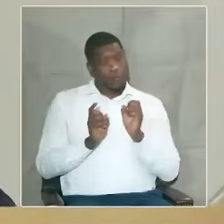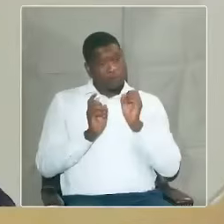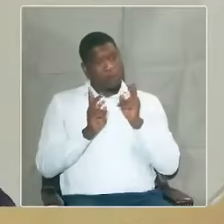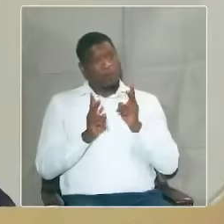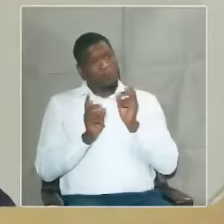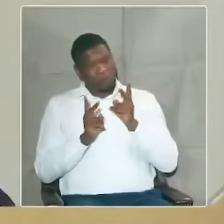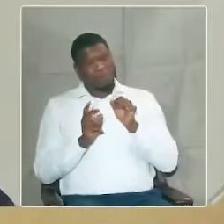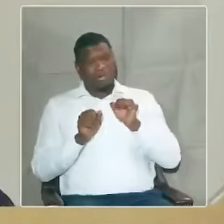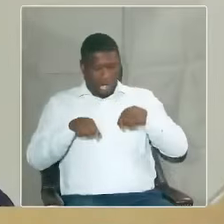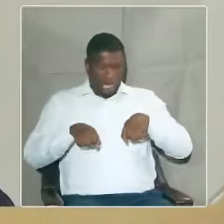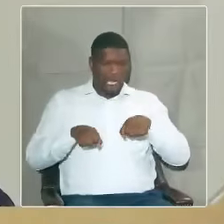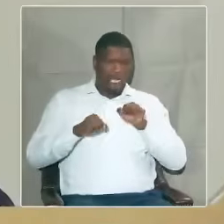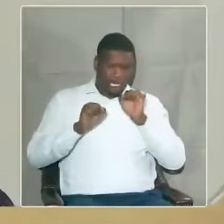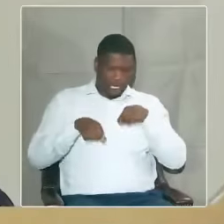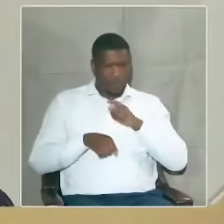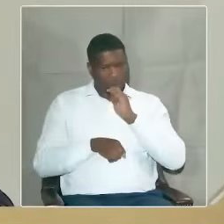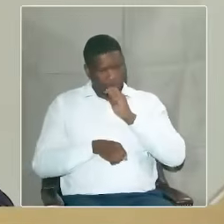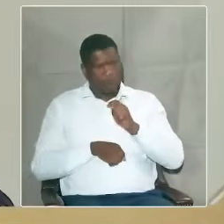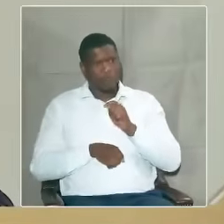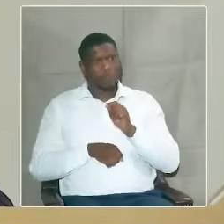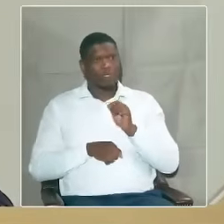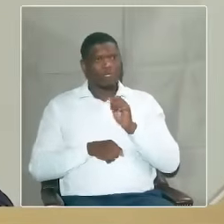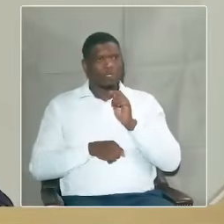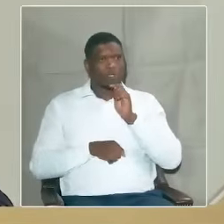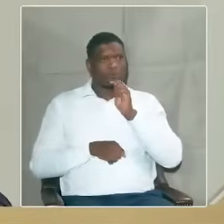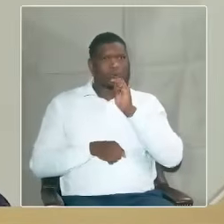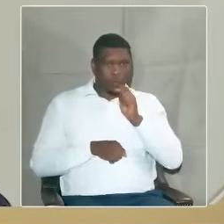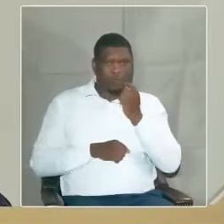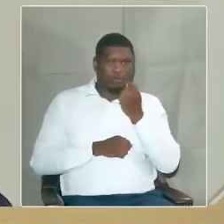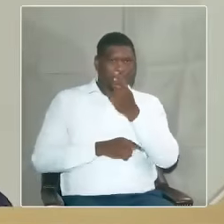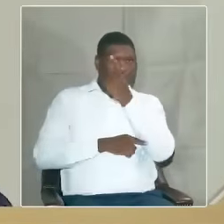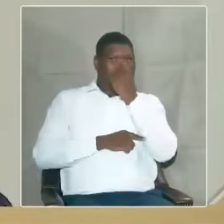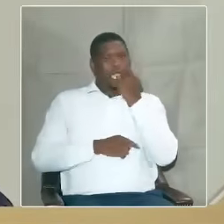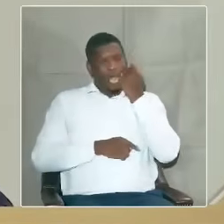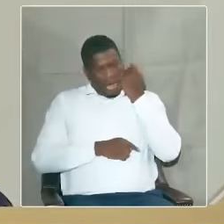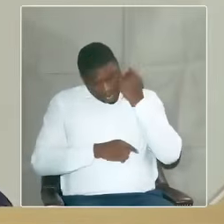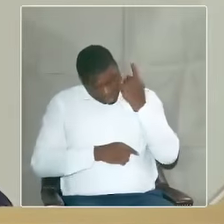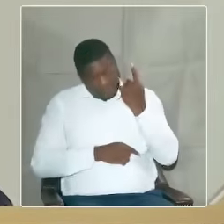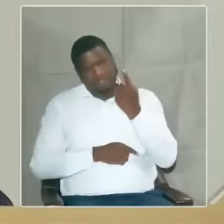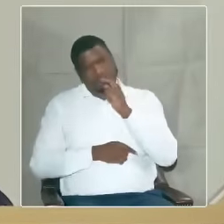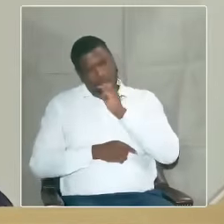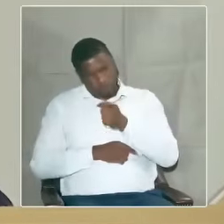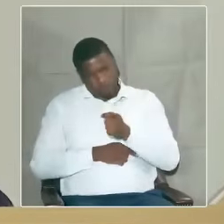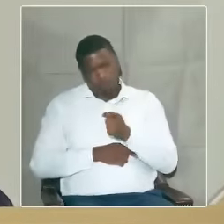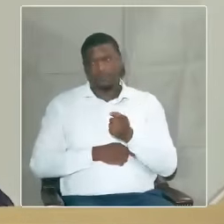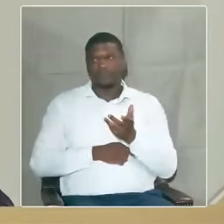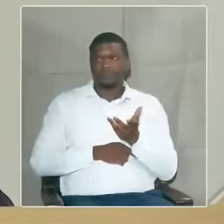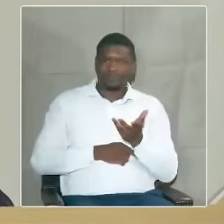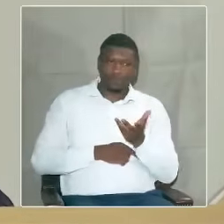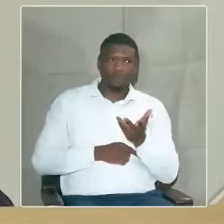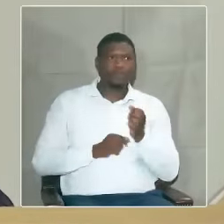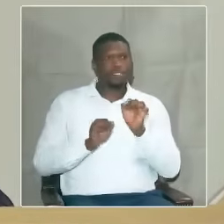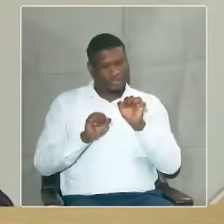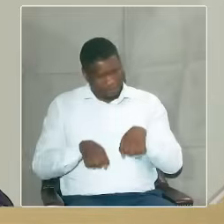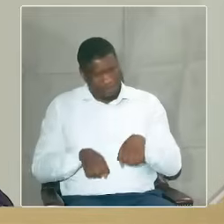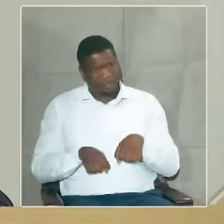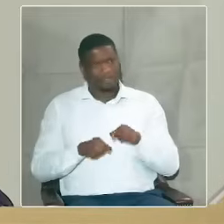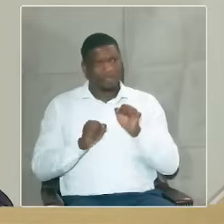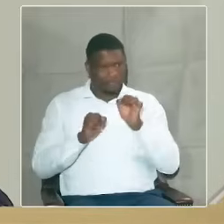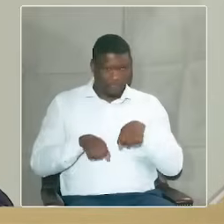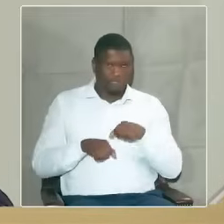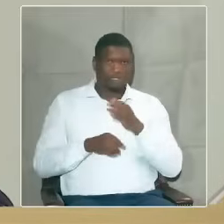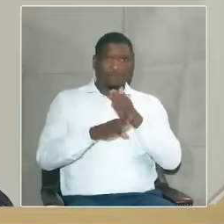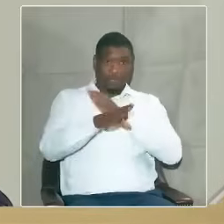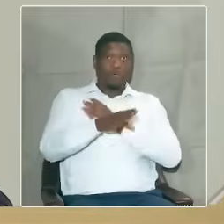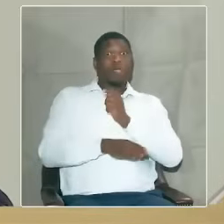no, I agree, Commissioner. I do understand what the Commissioner is saying. That yes, I said